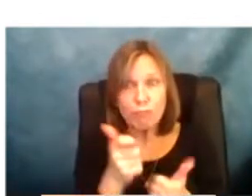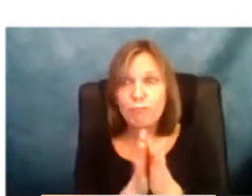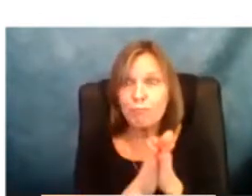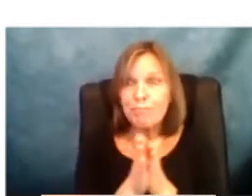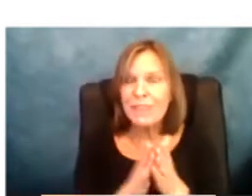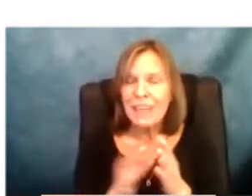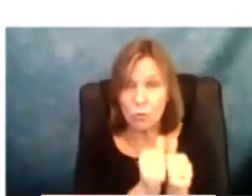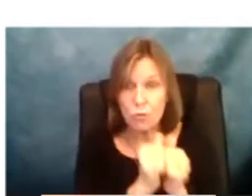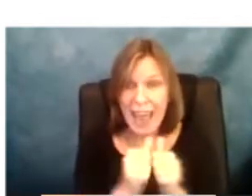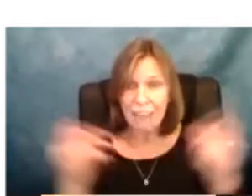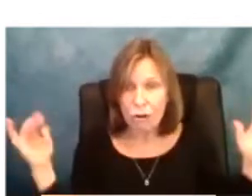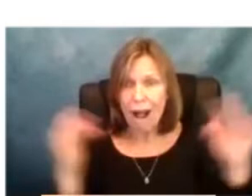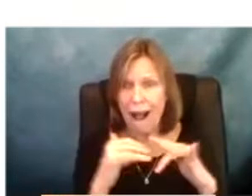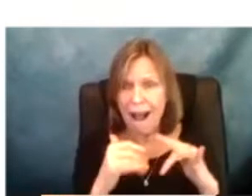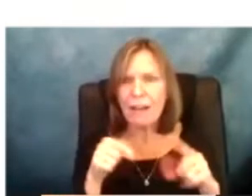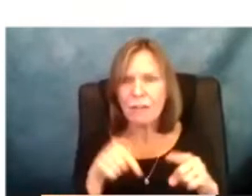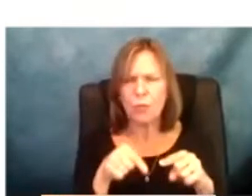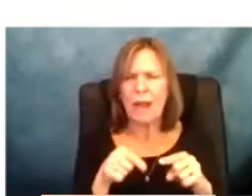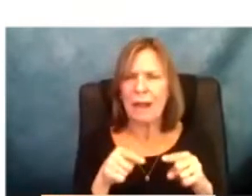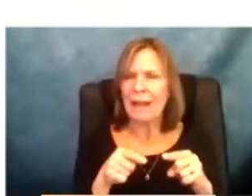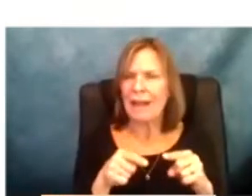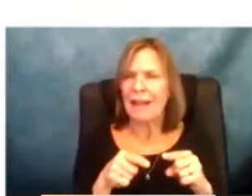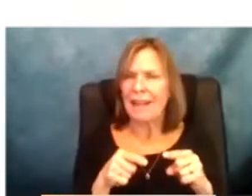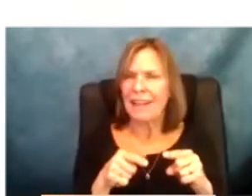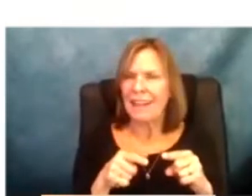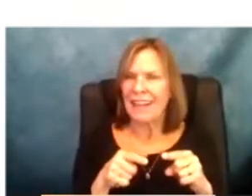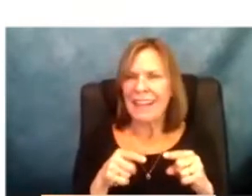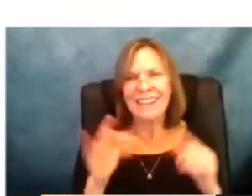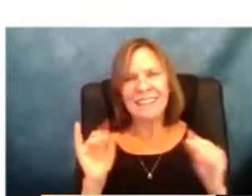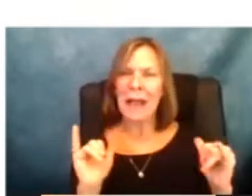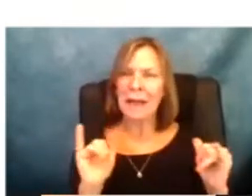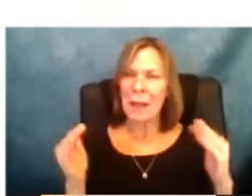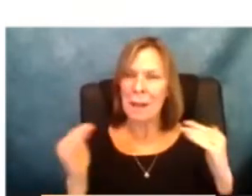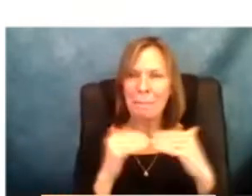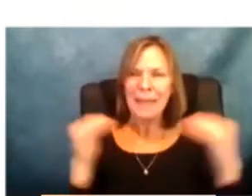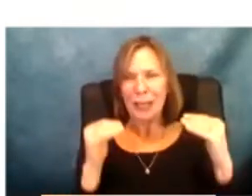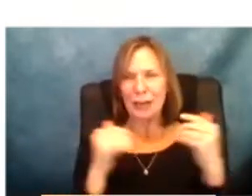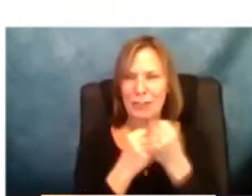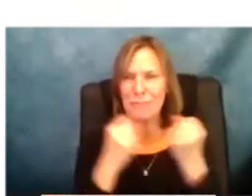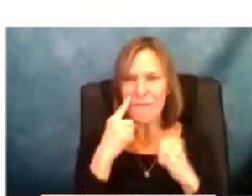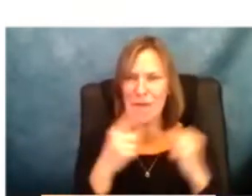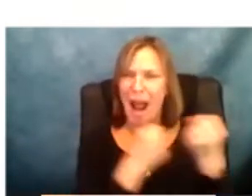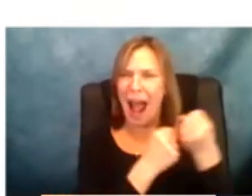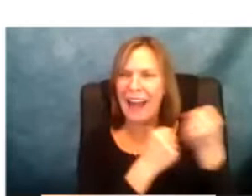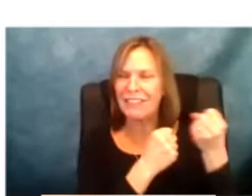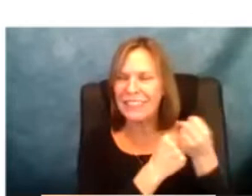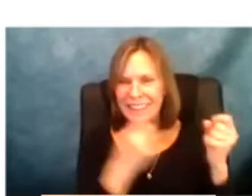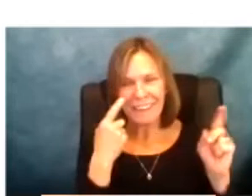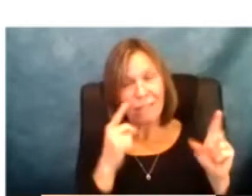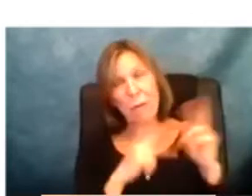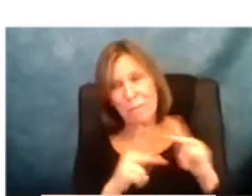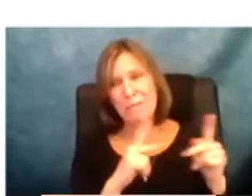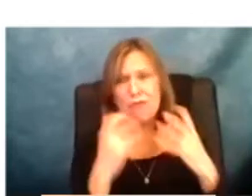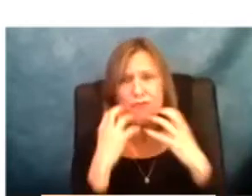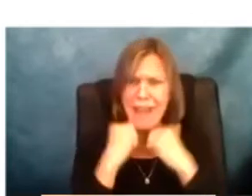to help provide that kind of, I guess it's like peer support. It's peer support for advocacy for people who care about